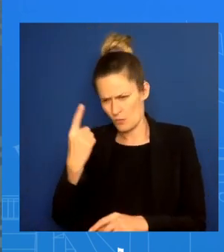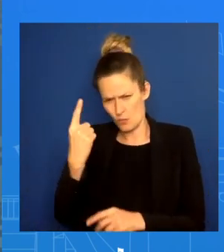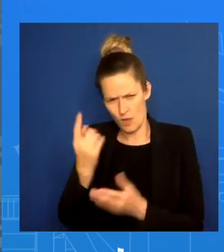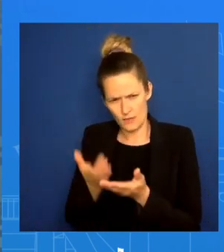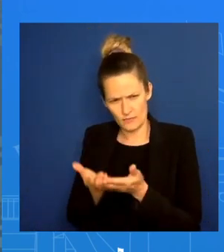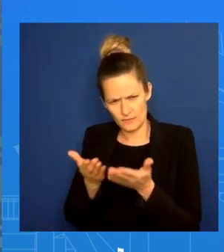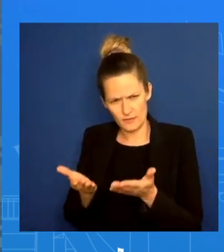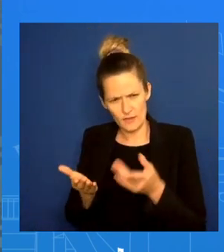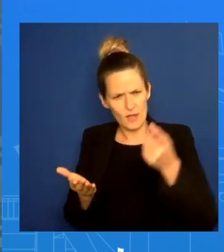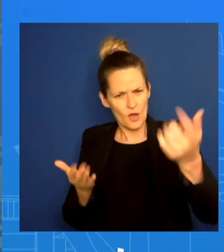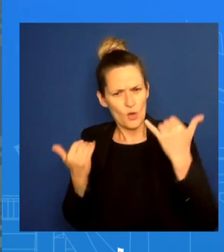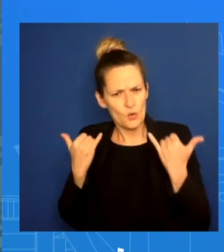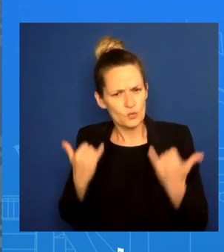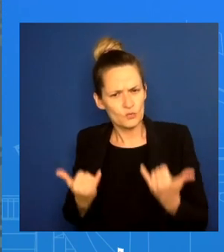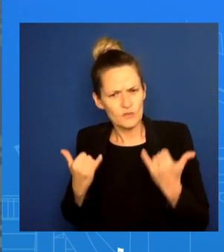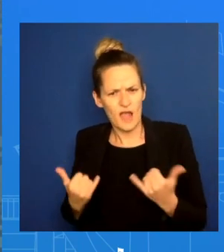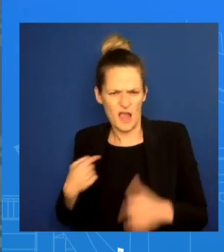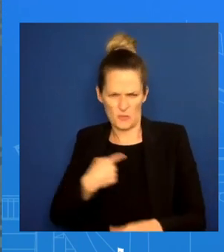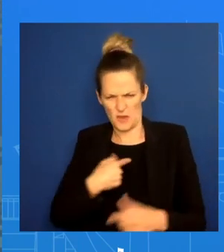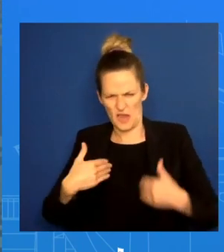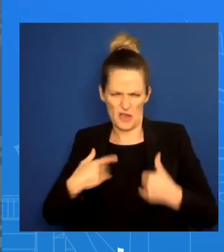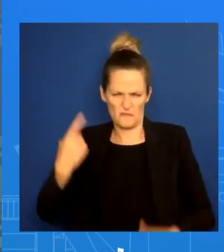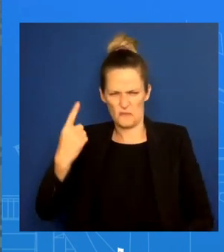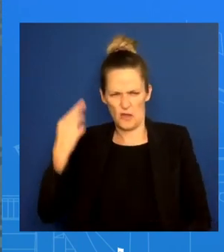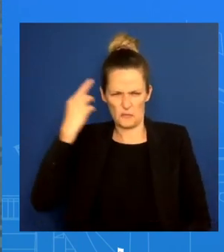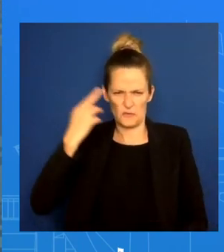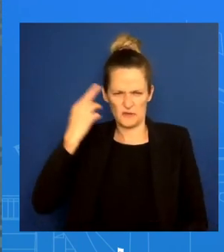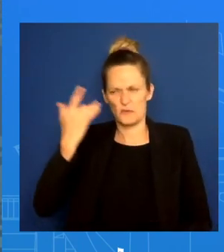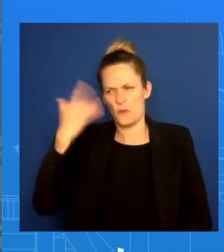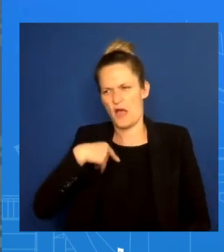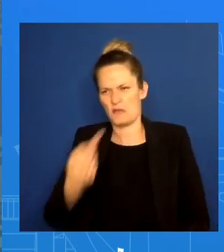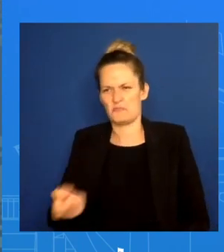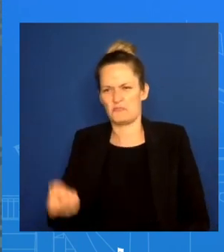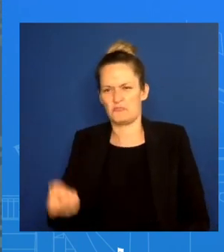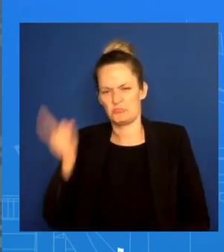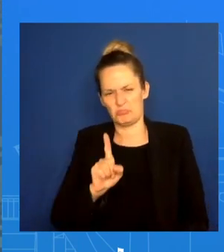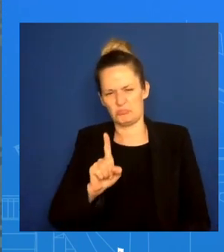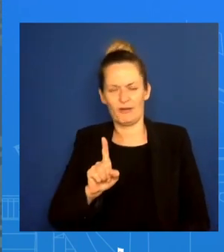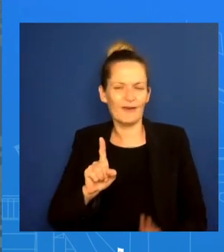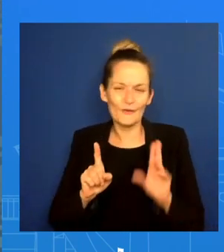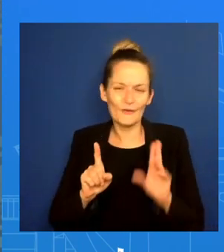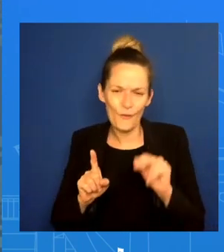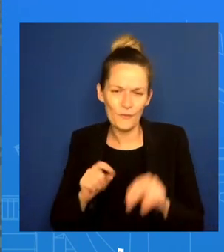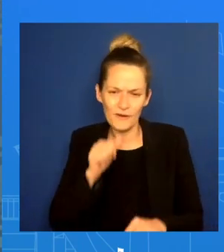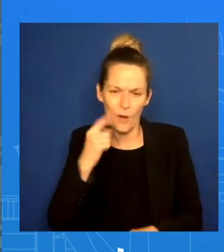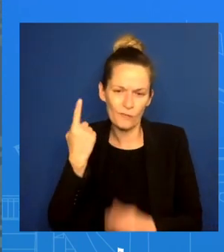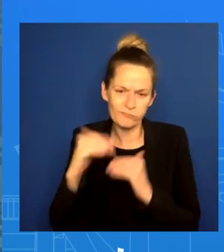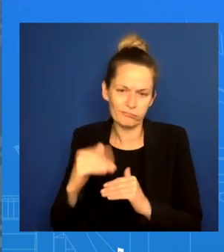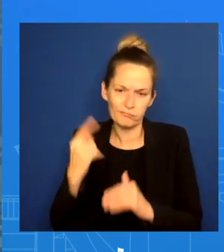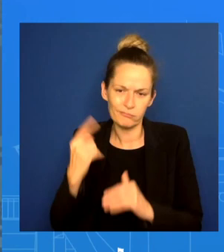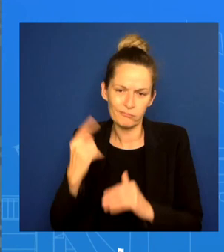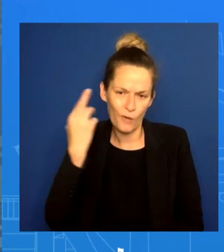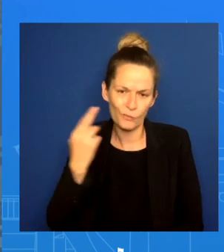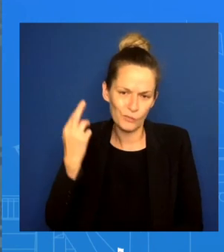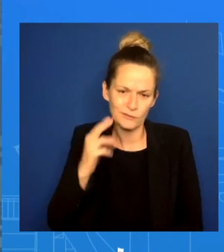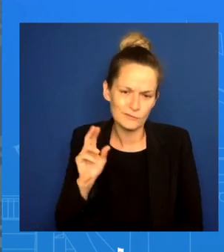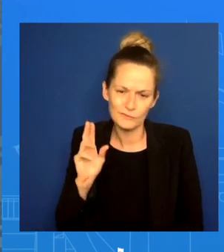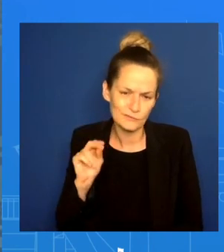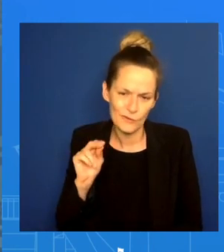context of the work to get them home, and we felt that that letting everybody know, not just the American people, but the whole